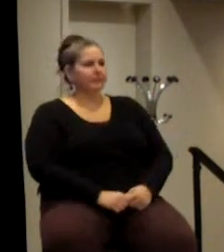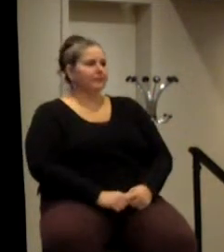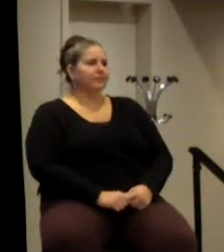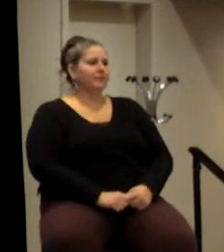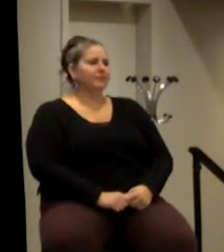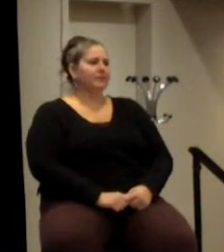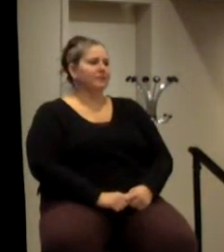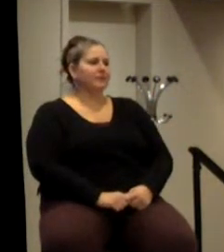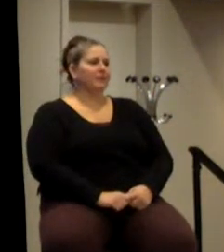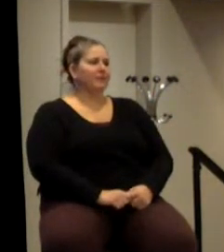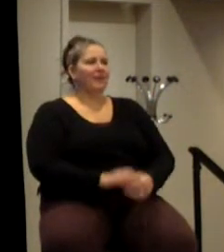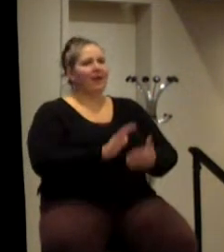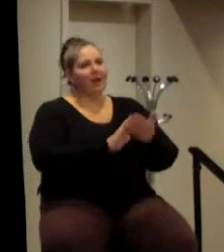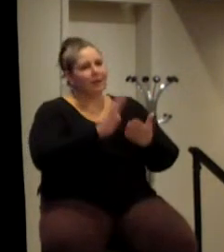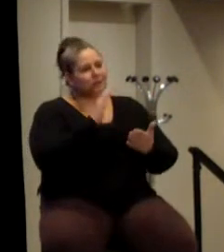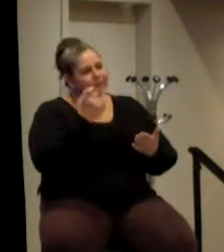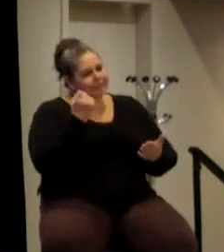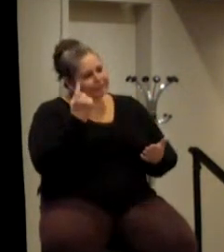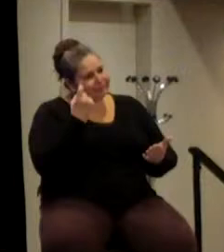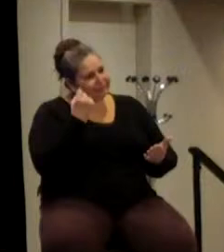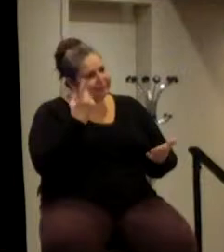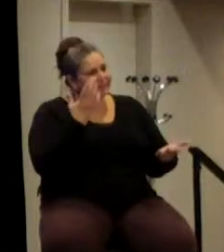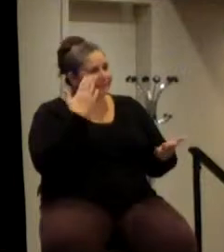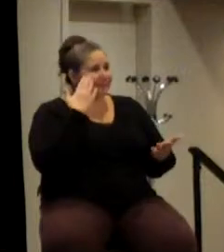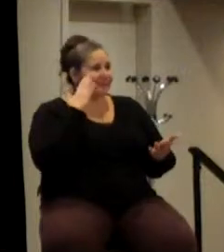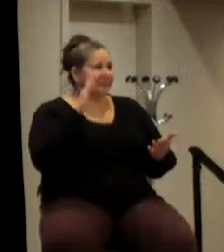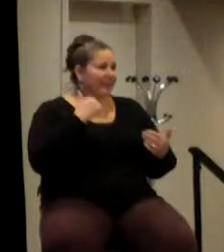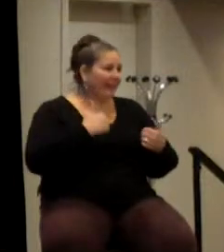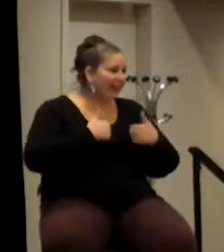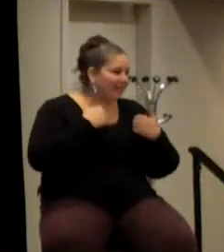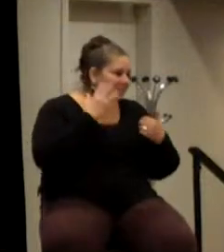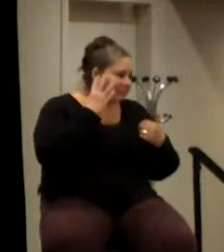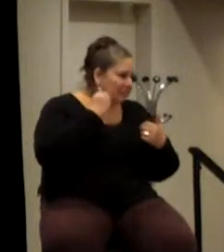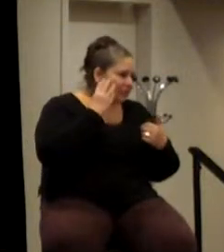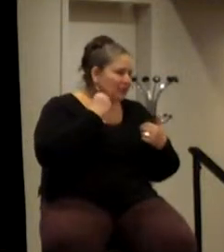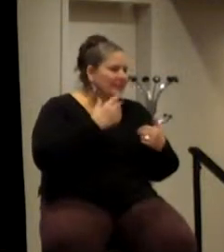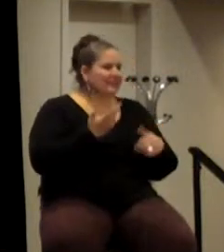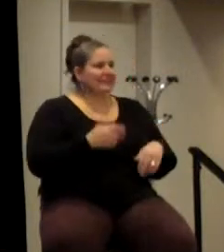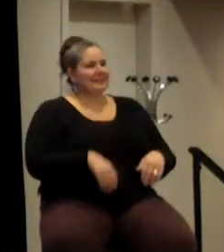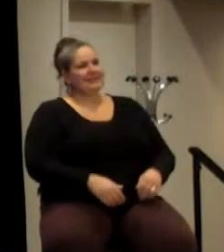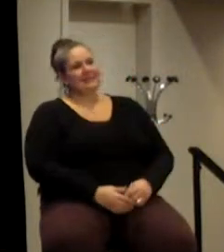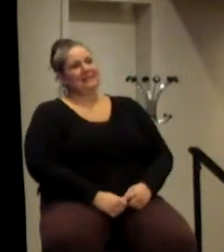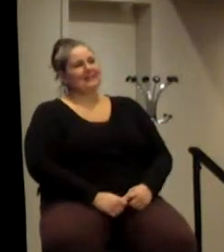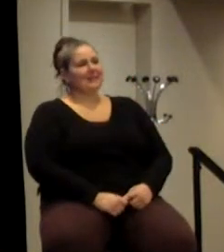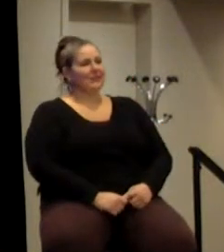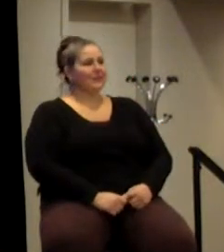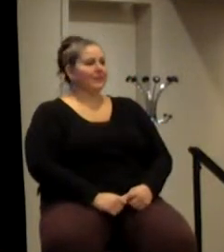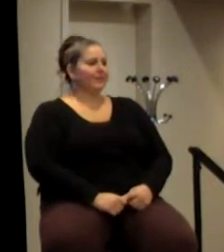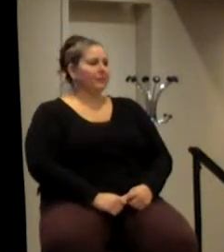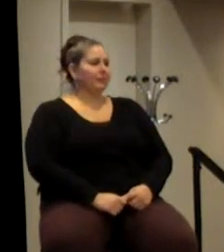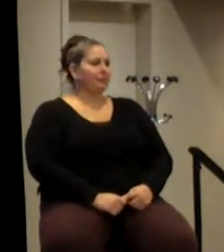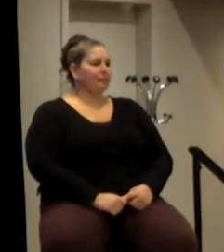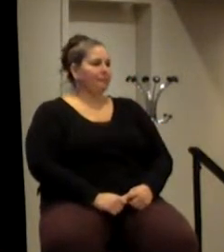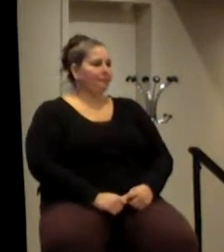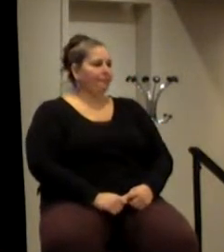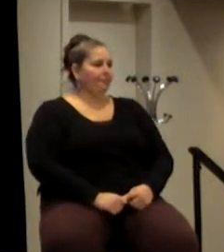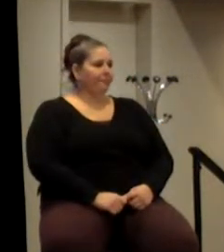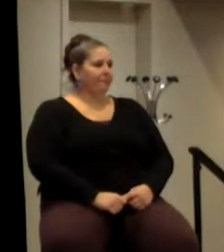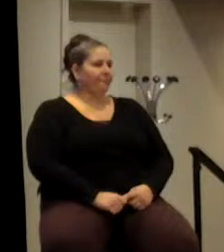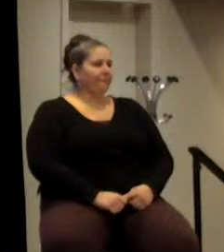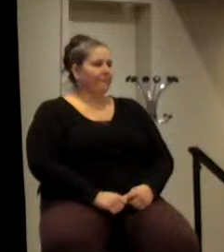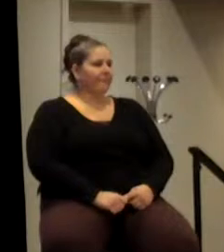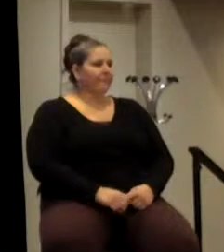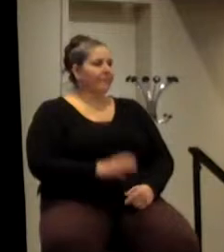lifetime. Let's be smart. Hopefully we continue to get everybody vaccinated, and in the